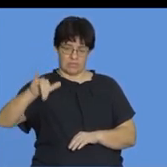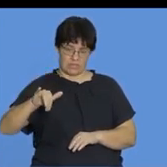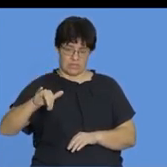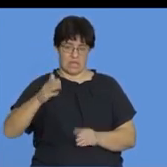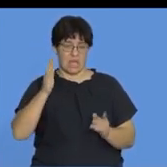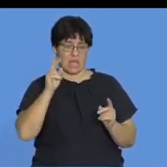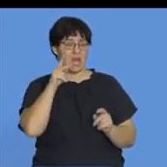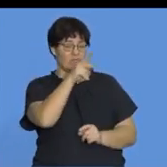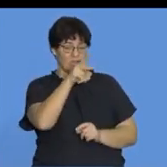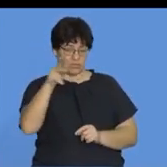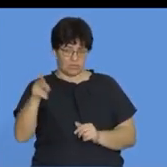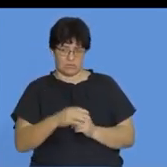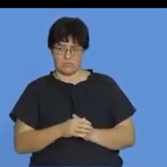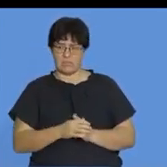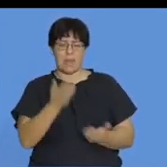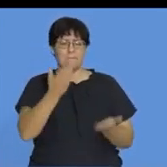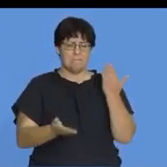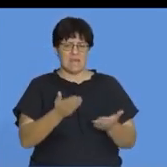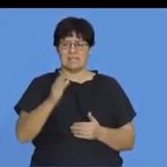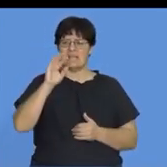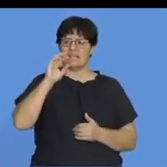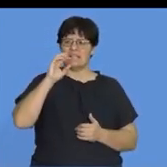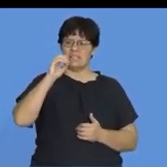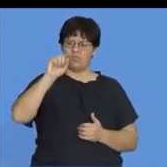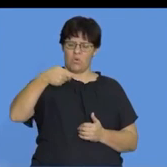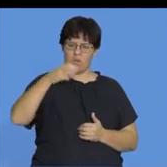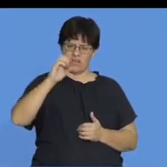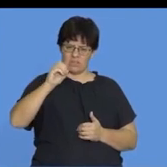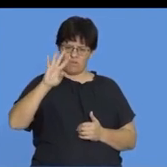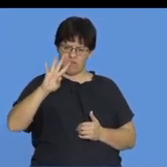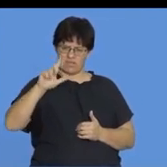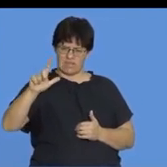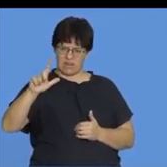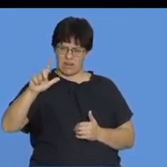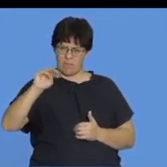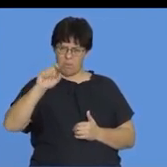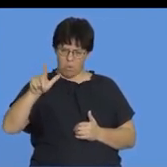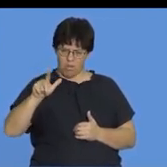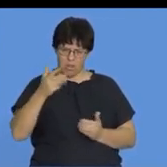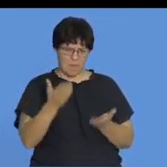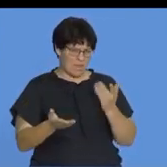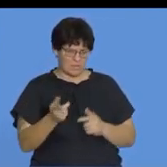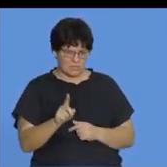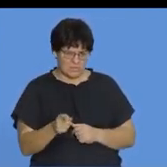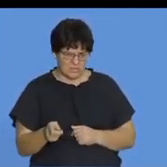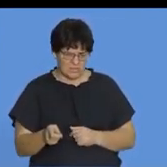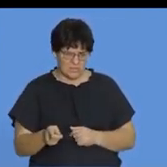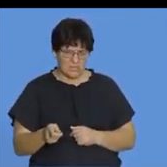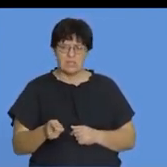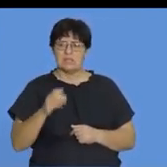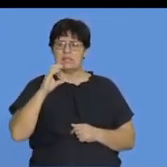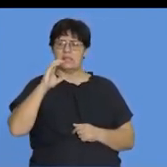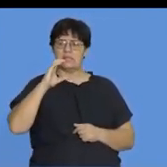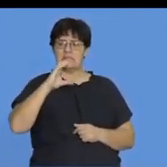okay, what's the mass of 0.047 moles of calcium carbonate? We'd know that, again, the moles